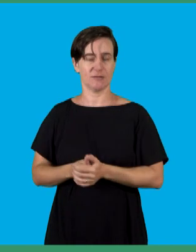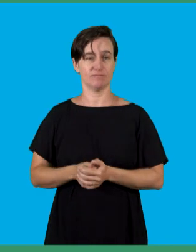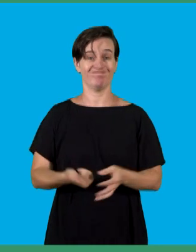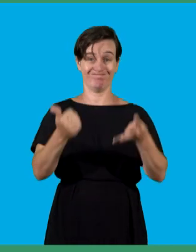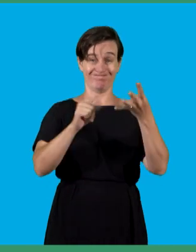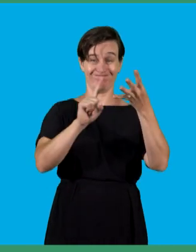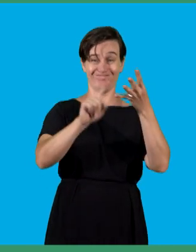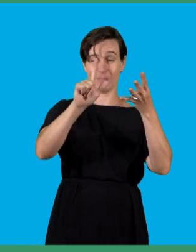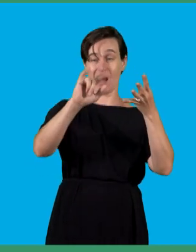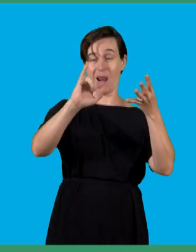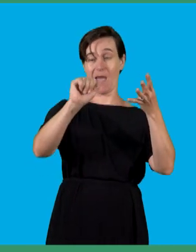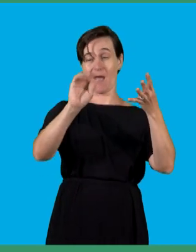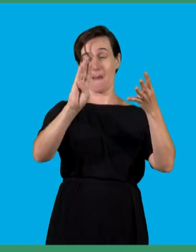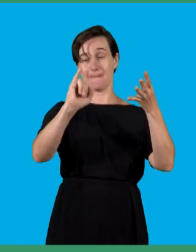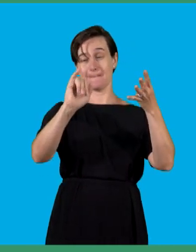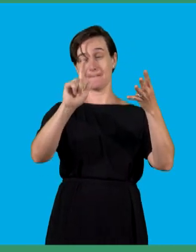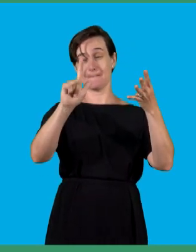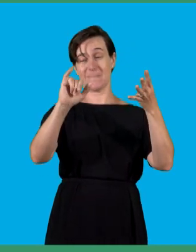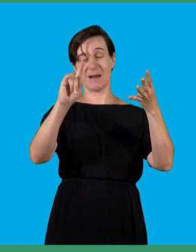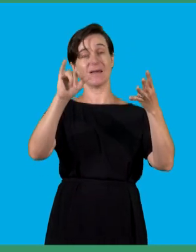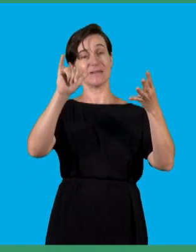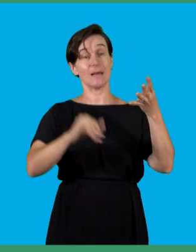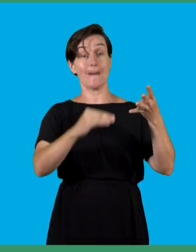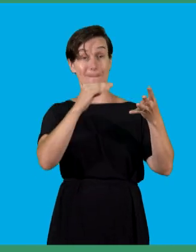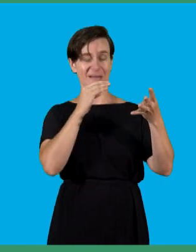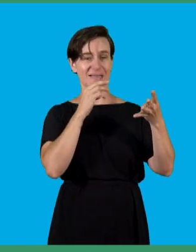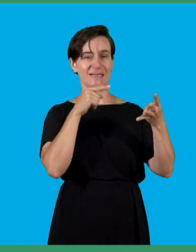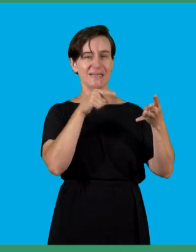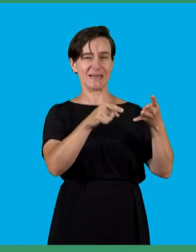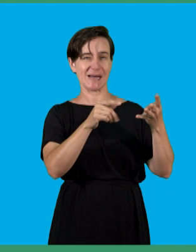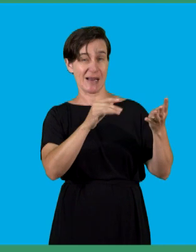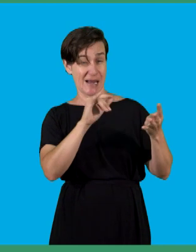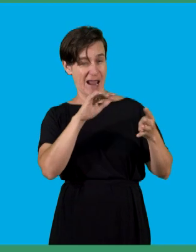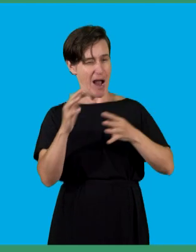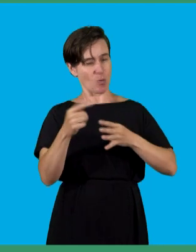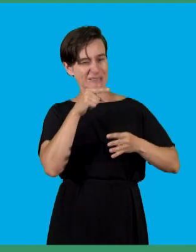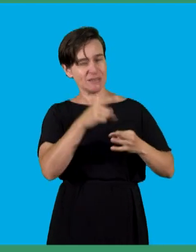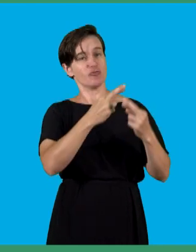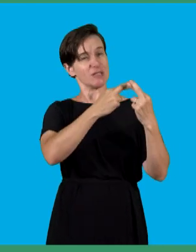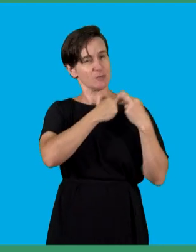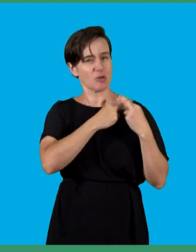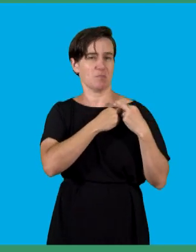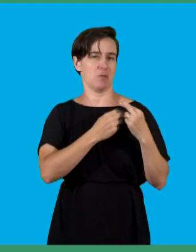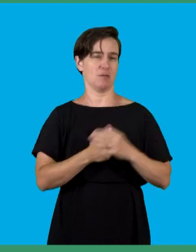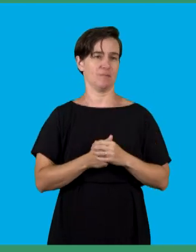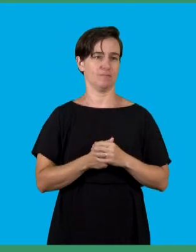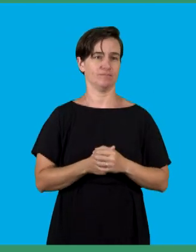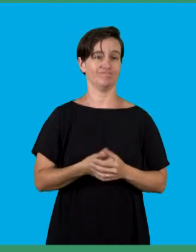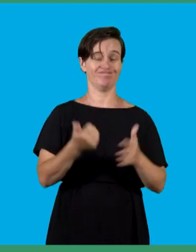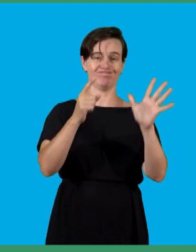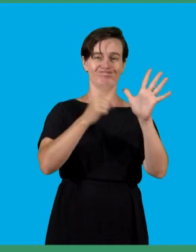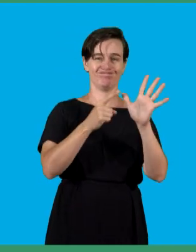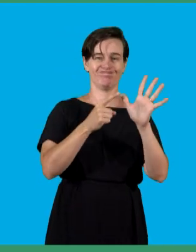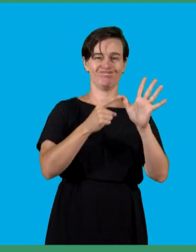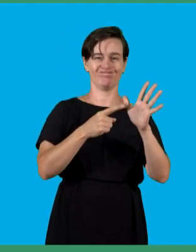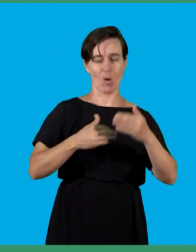came across was liability, the state of being legally responsible for something. We also came across the